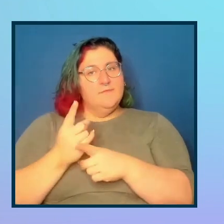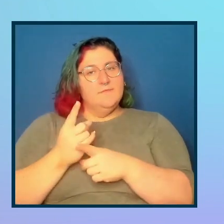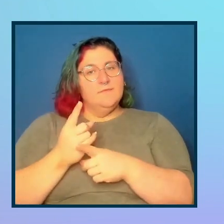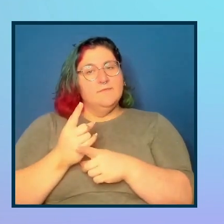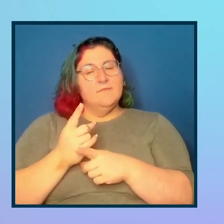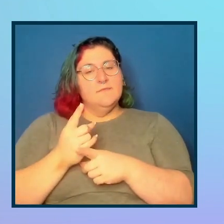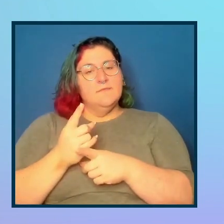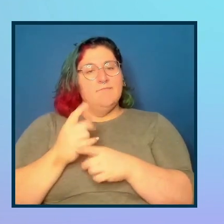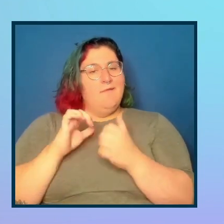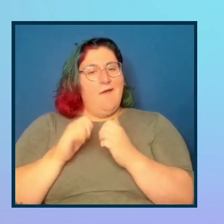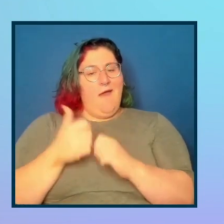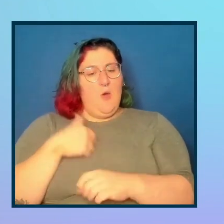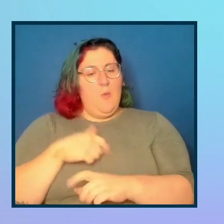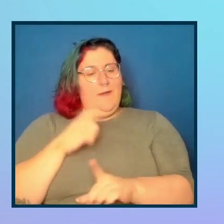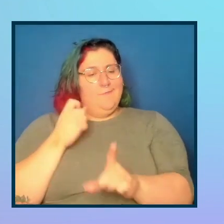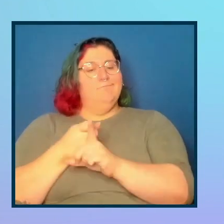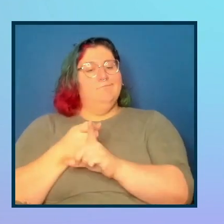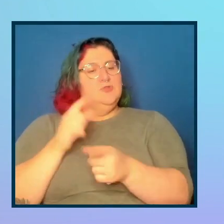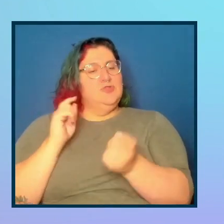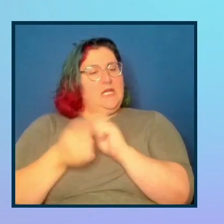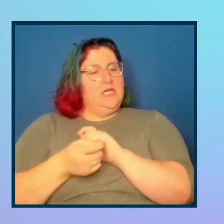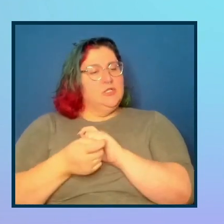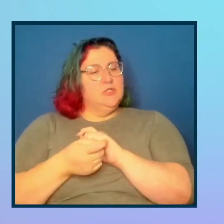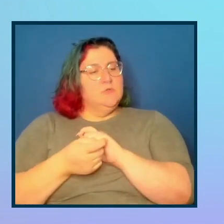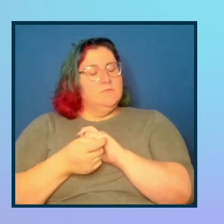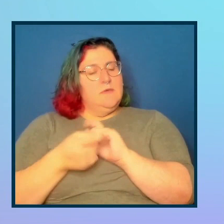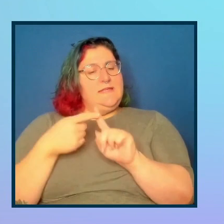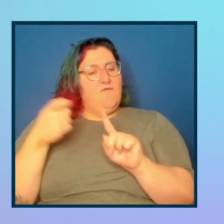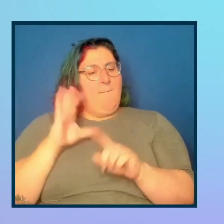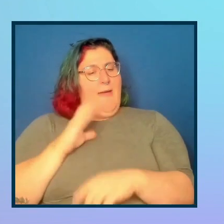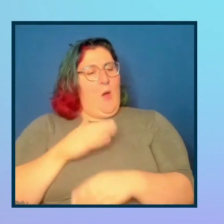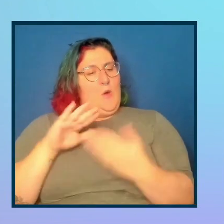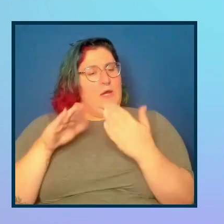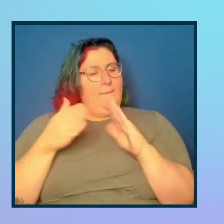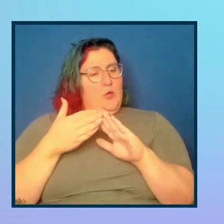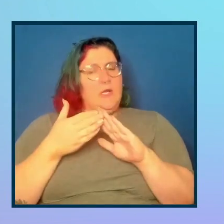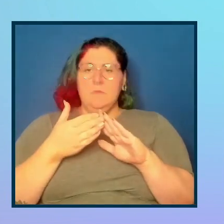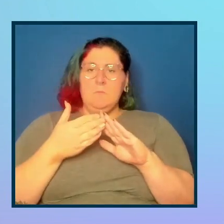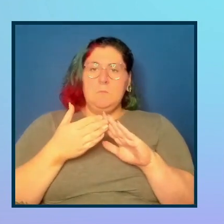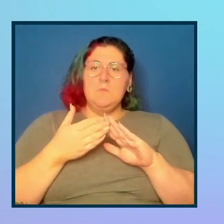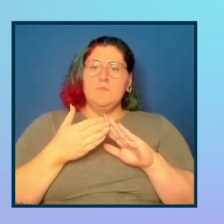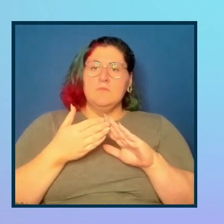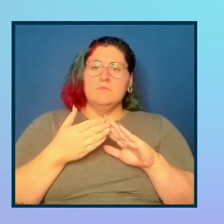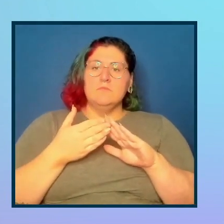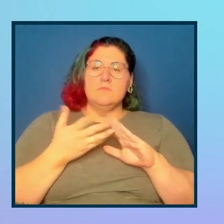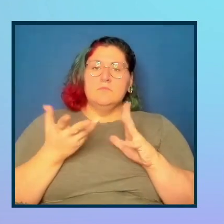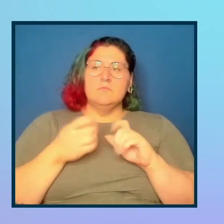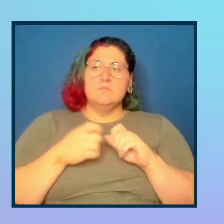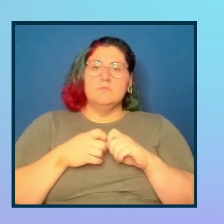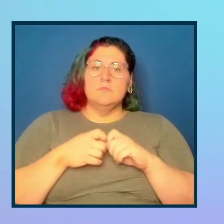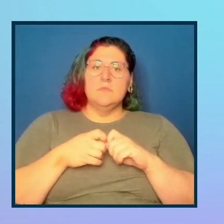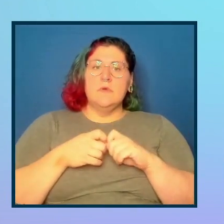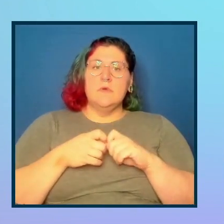the impact we can make and change we can make, it comes from the community. So, it does take it takes